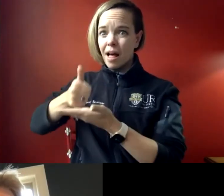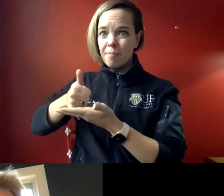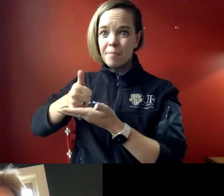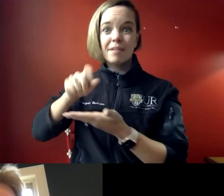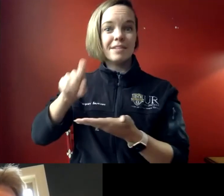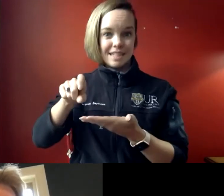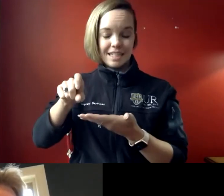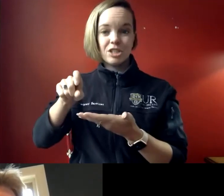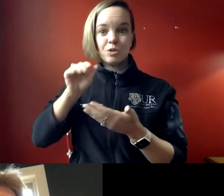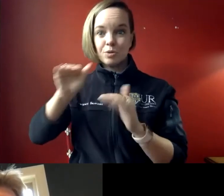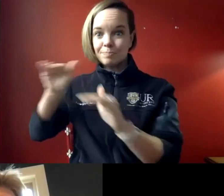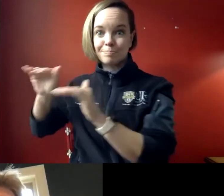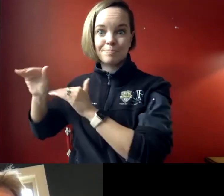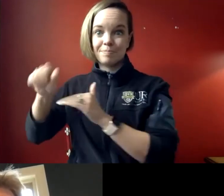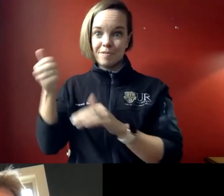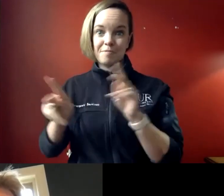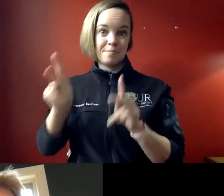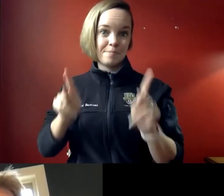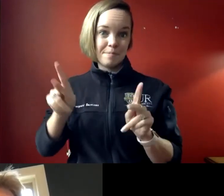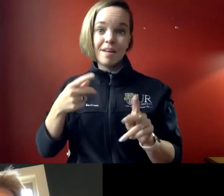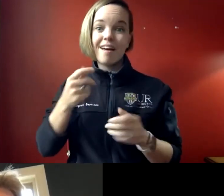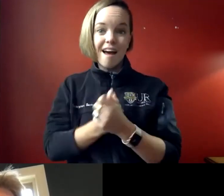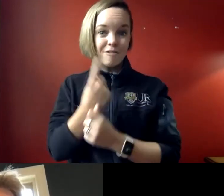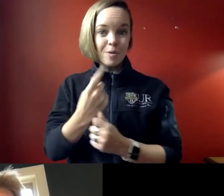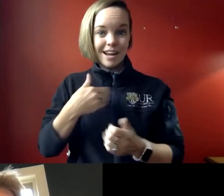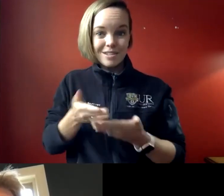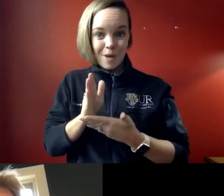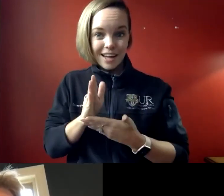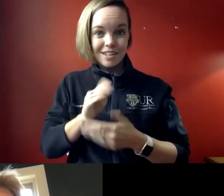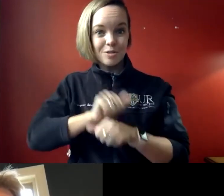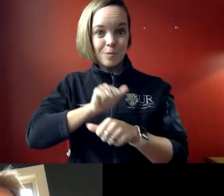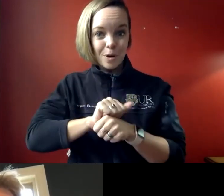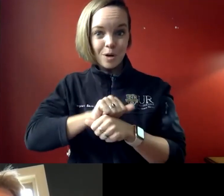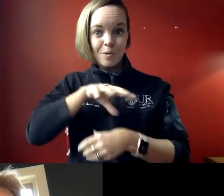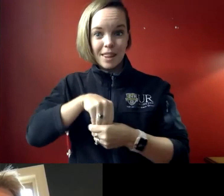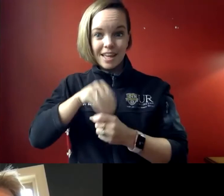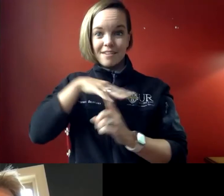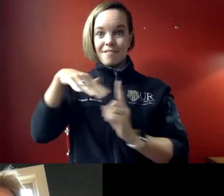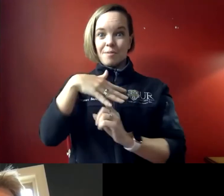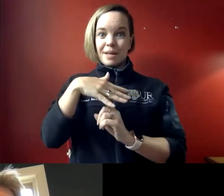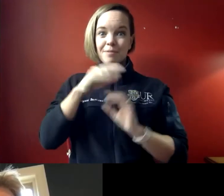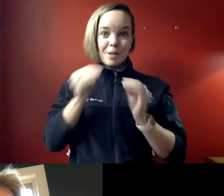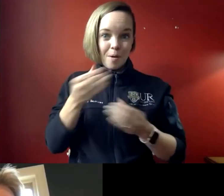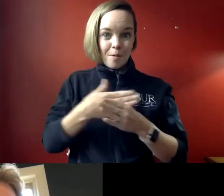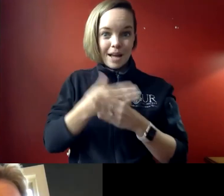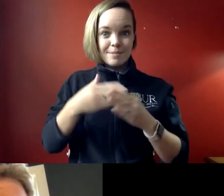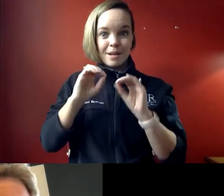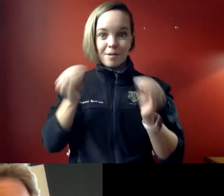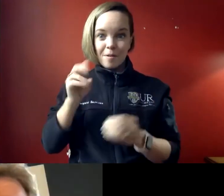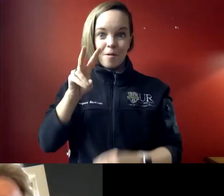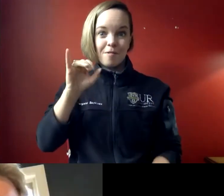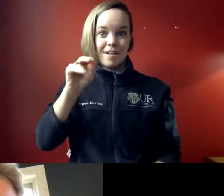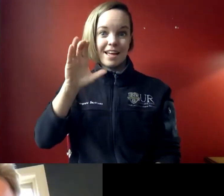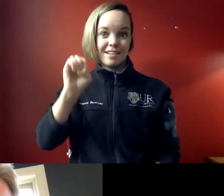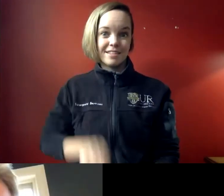else. We all have the right to work in harassment-free, violent-free environments.